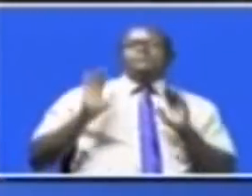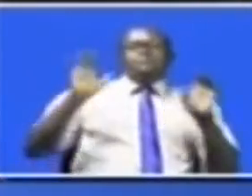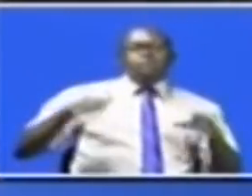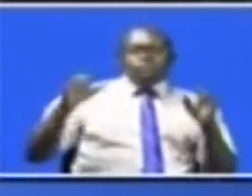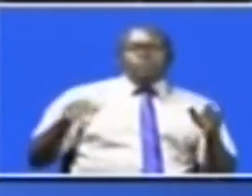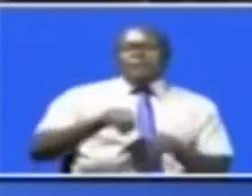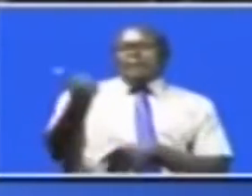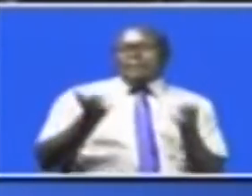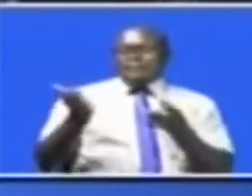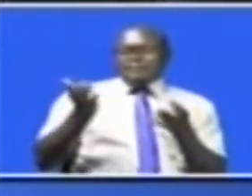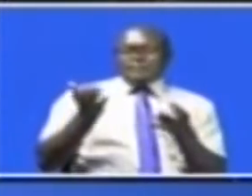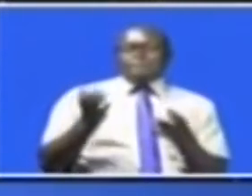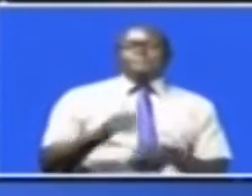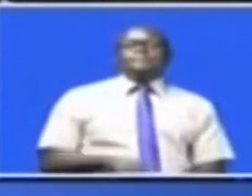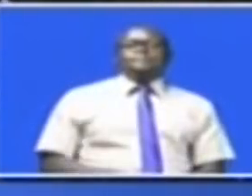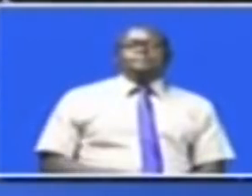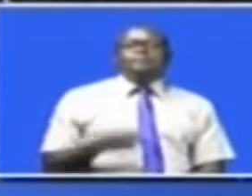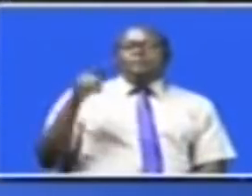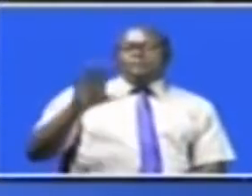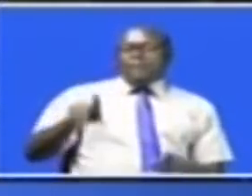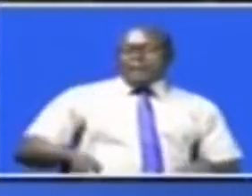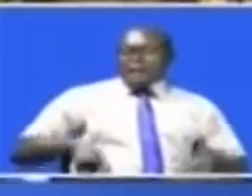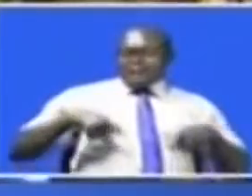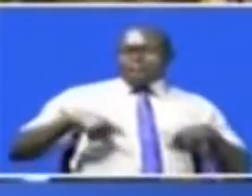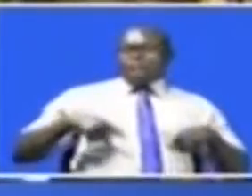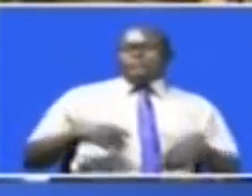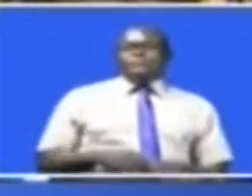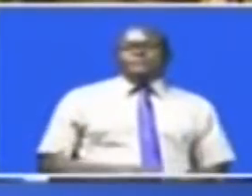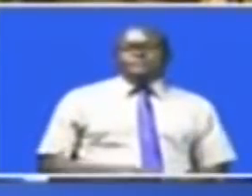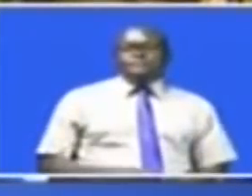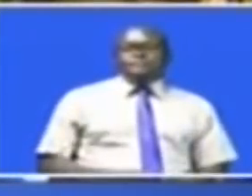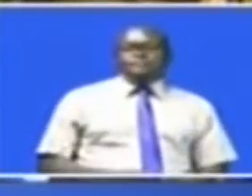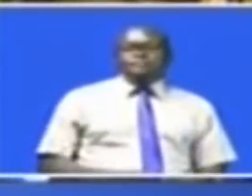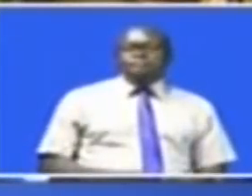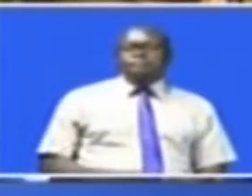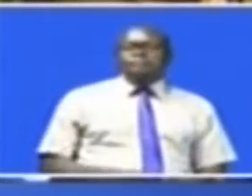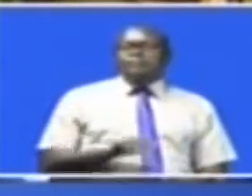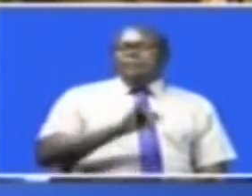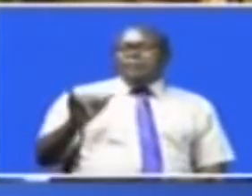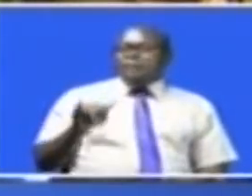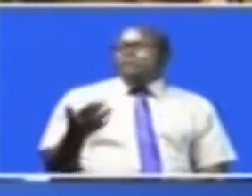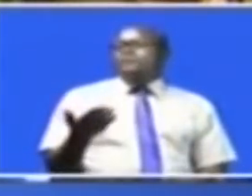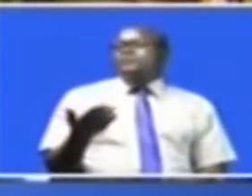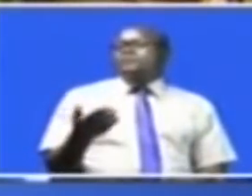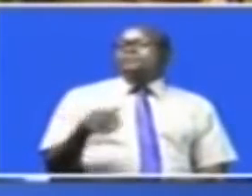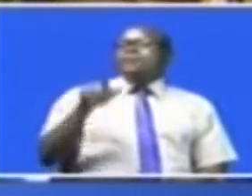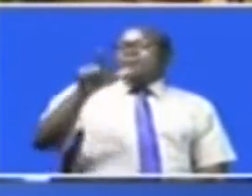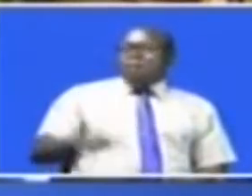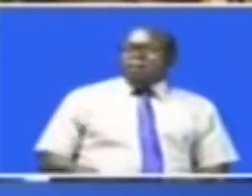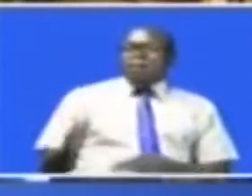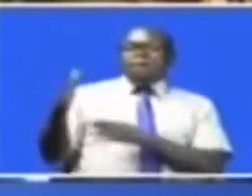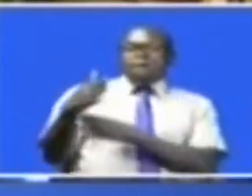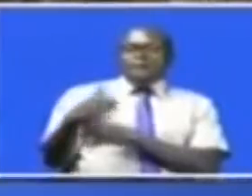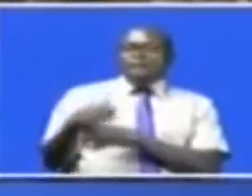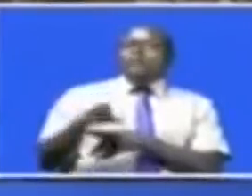and other income-generating activities for their livelihoods. Perhaps those decrying low fish supplies can